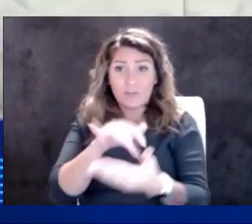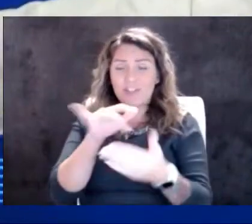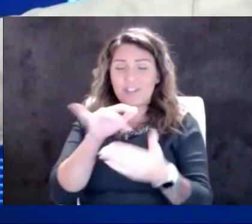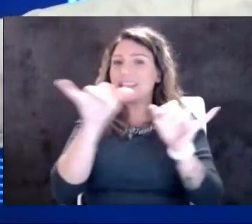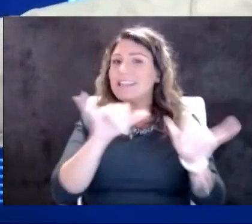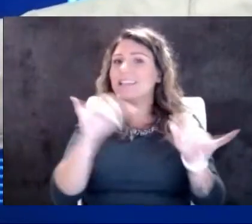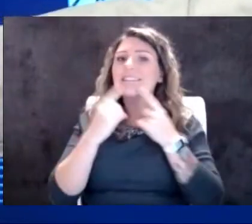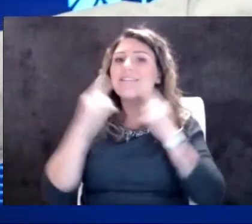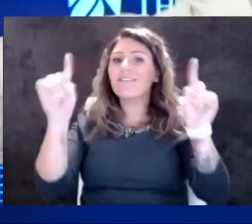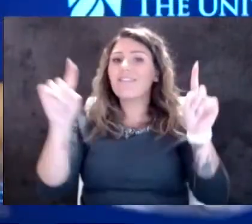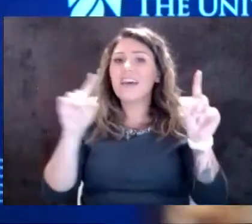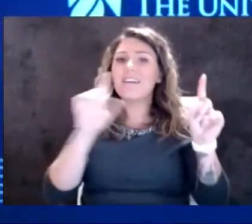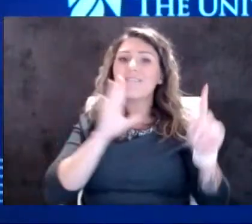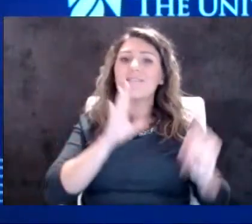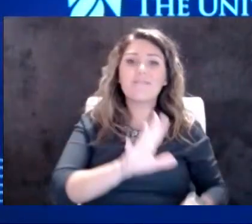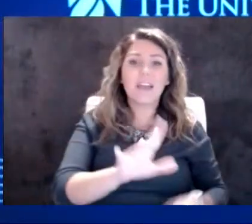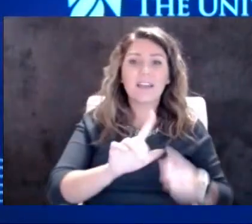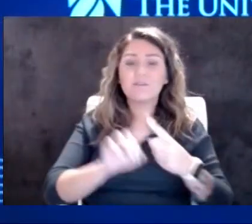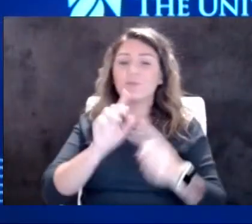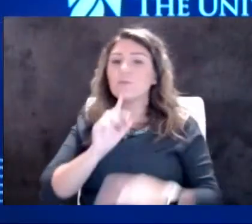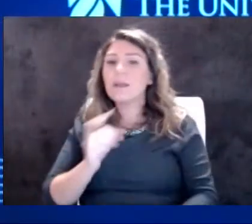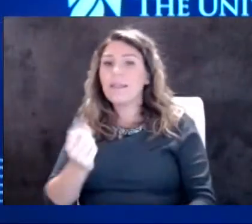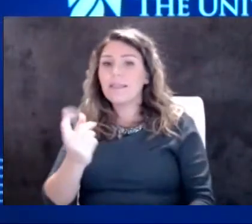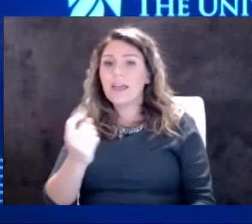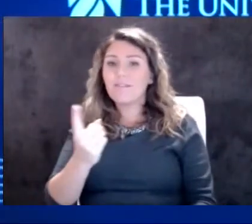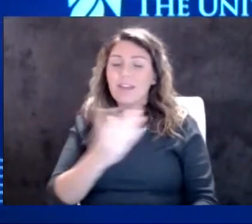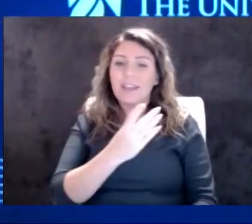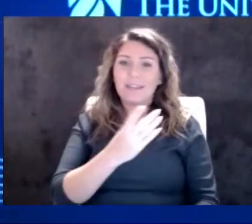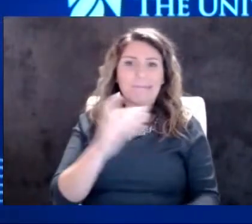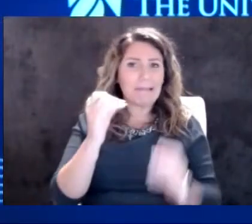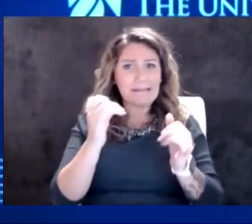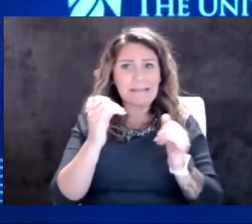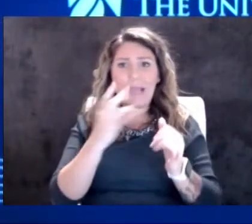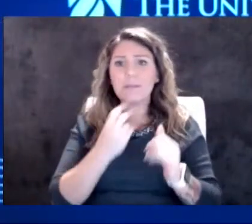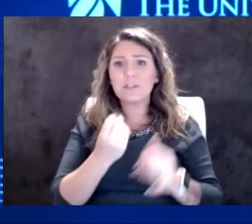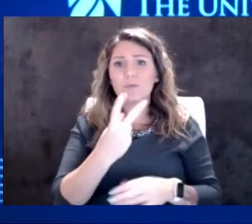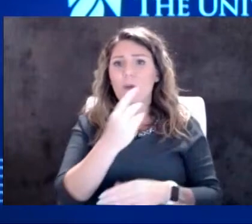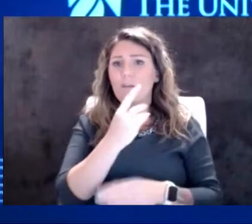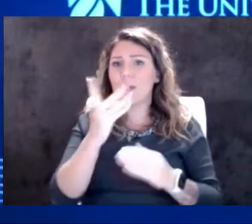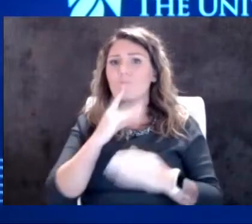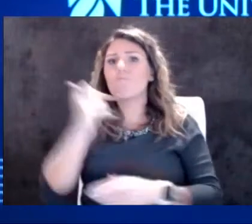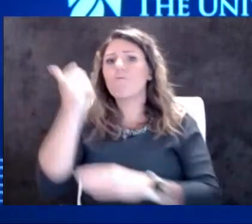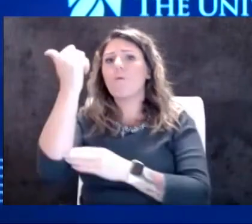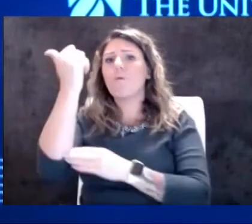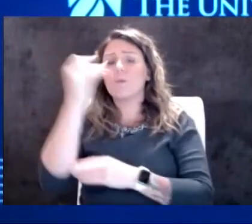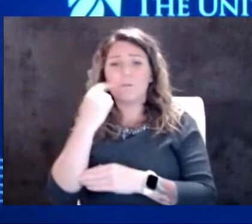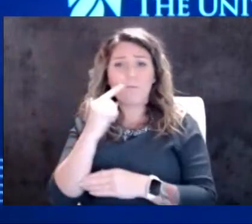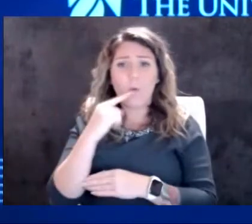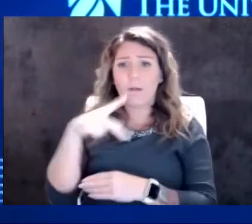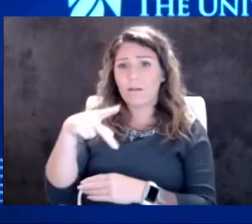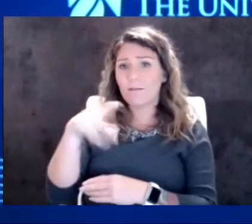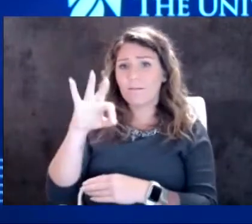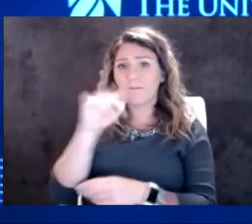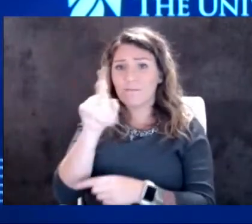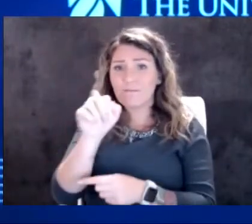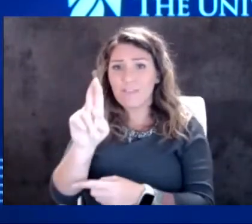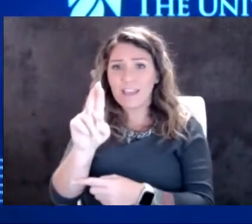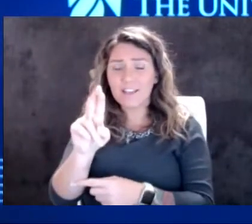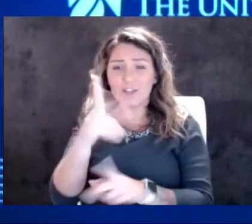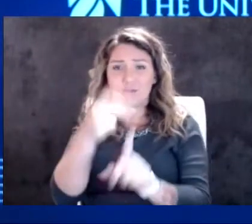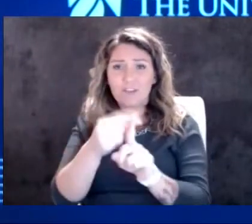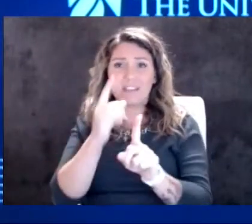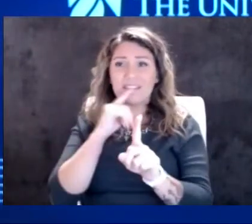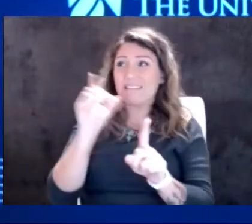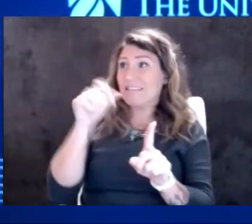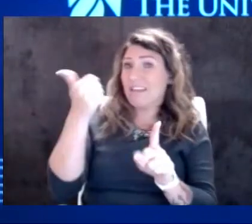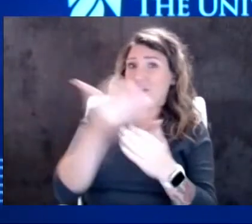11 as it did in the 12 to 12 and up, and 12 to 16, and for the Pfizer vaccine. We don't know about some of the other things out